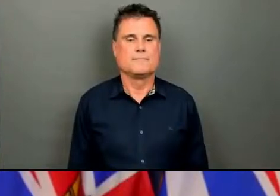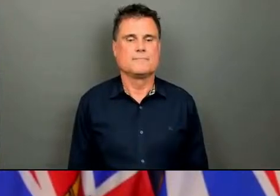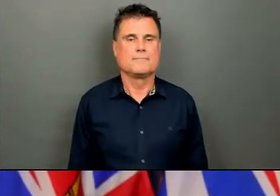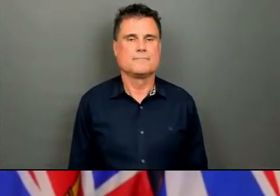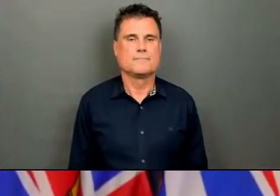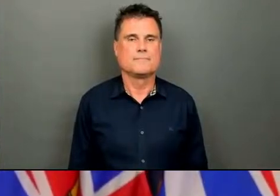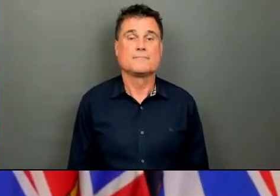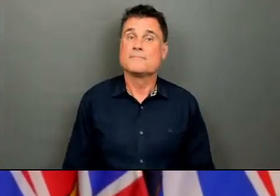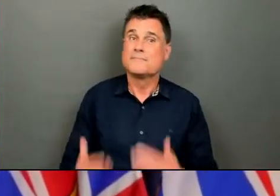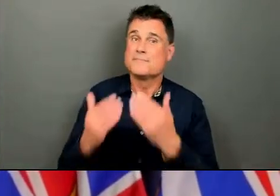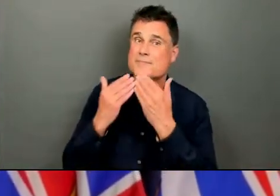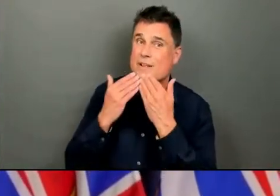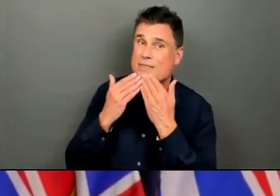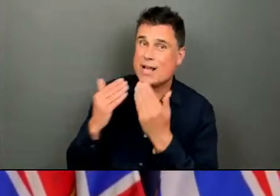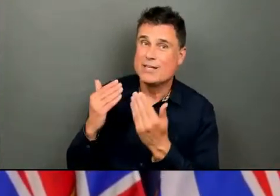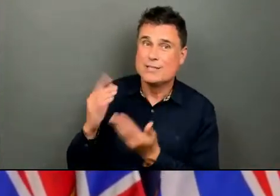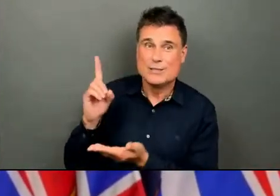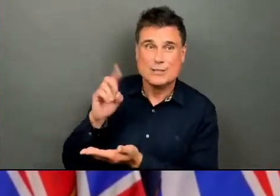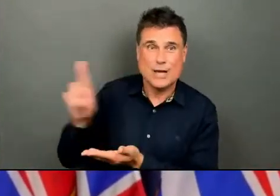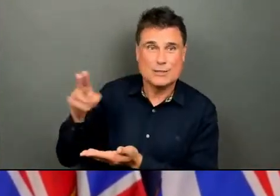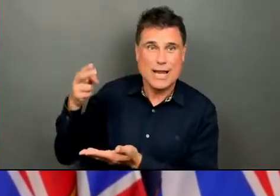Thank you very much, Dr. Henry,